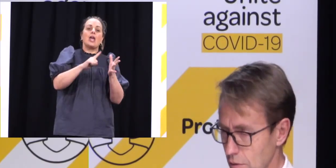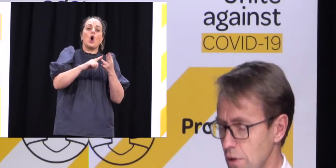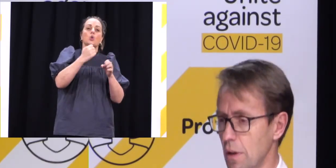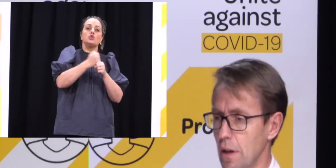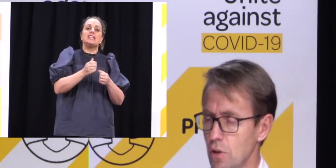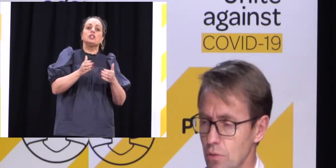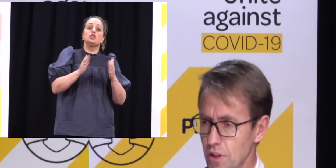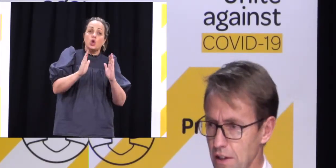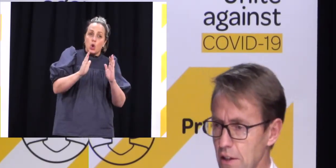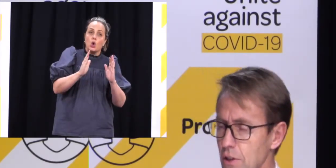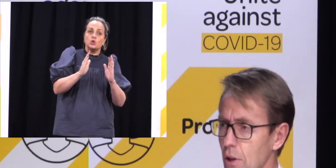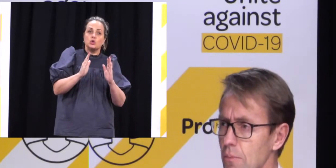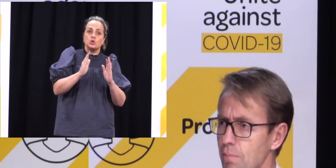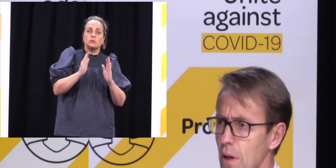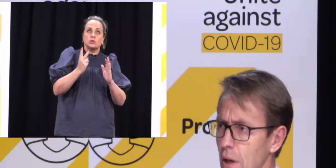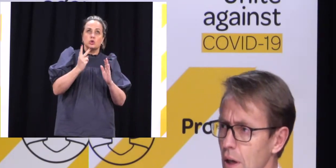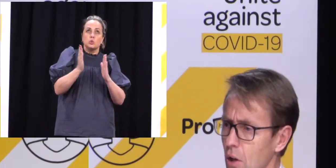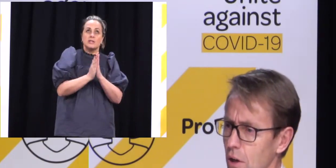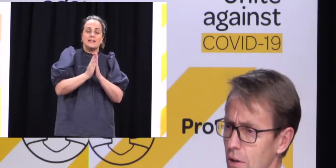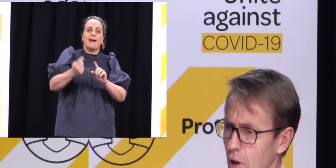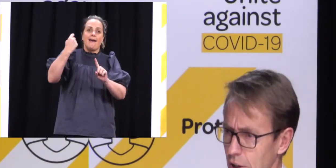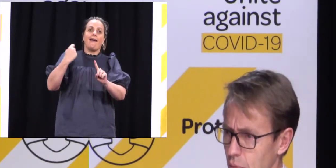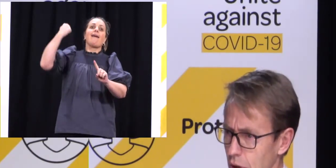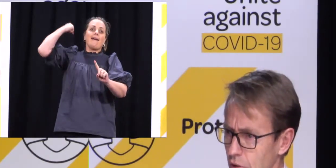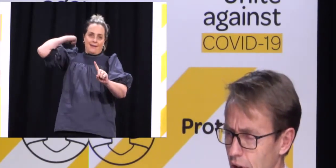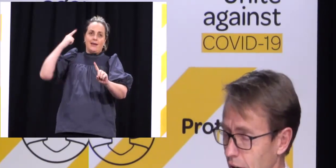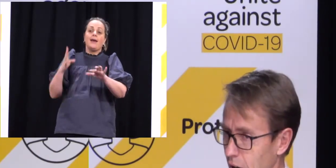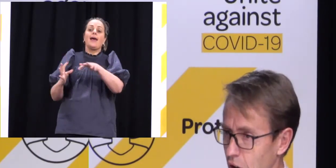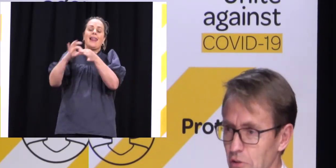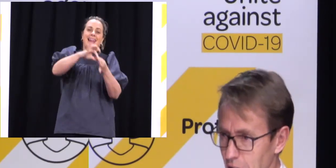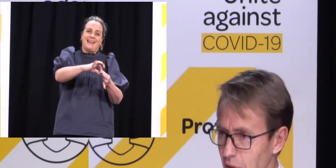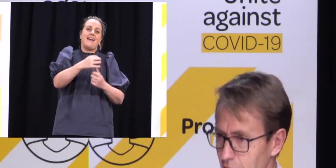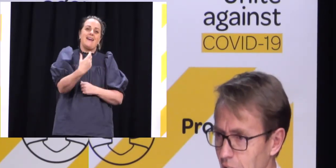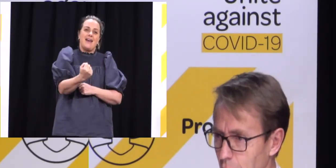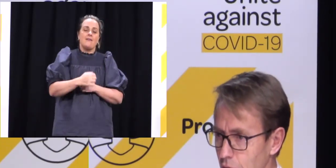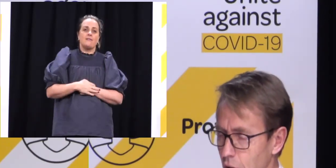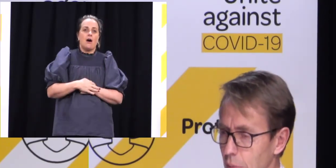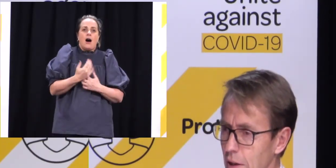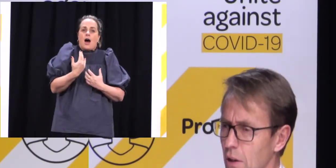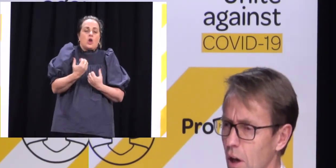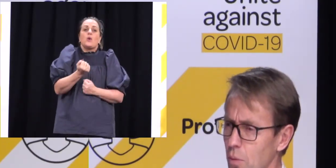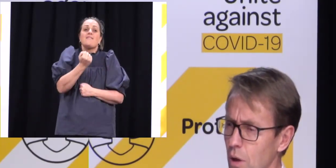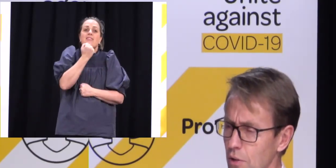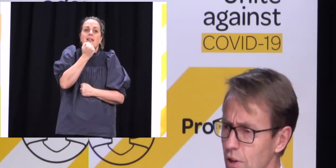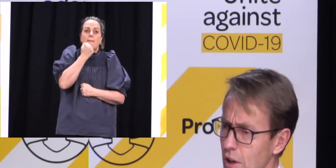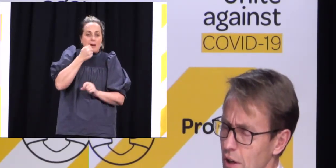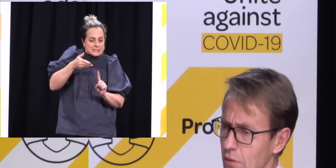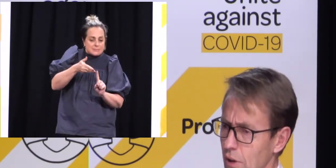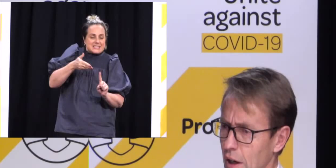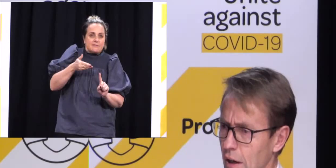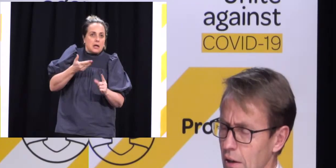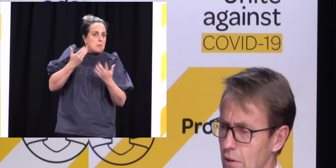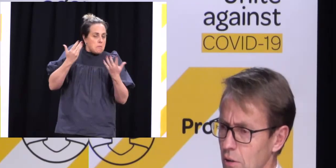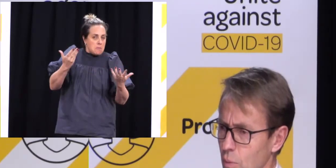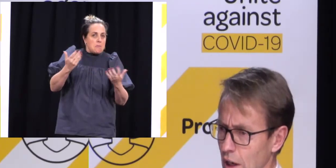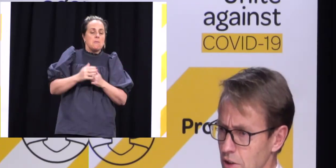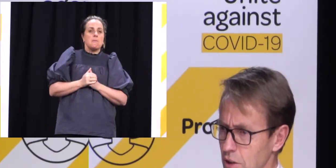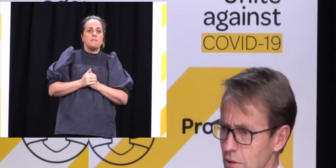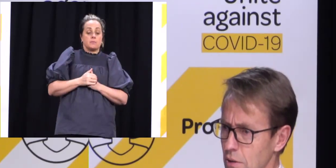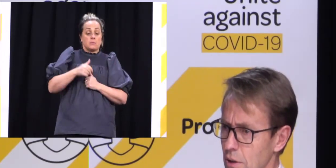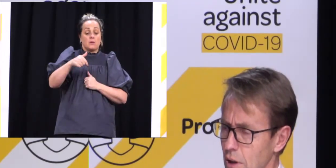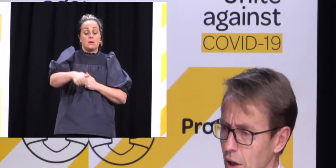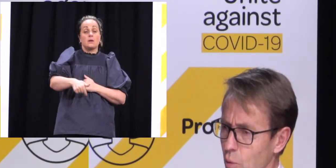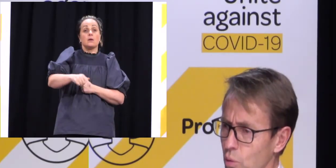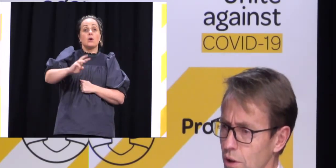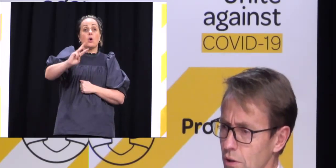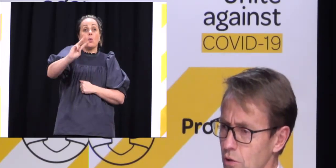church service 2 Sundays ago. Likewise, I don't have the number off the top of my head. Likewise, even in